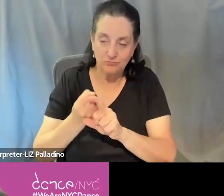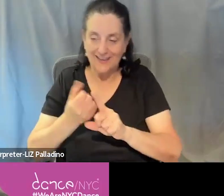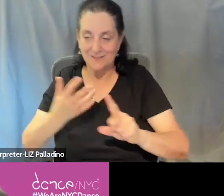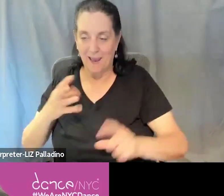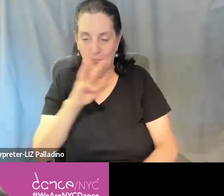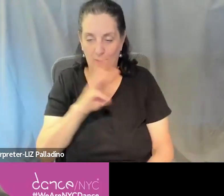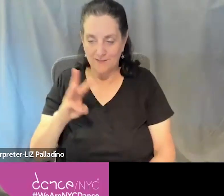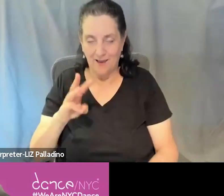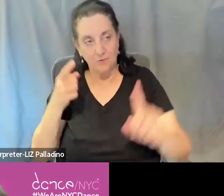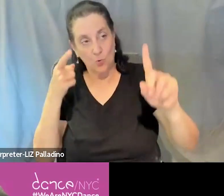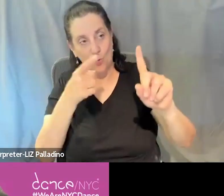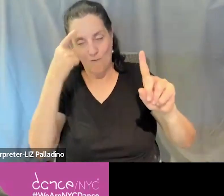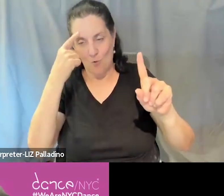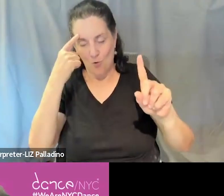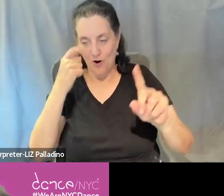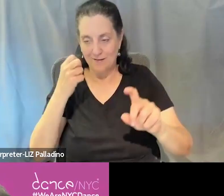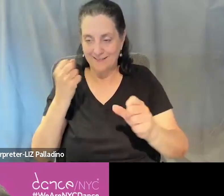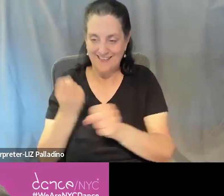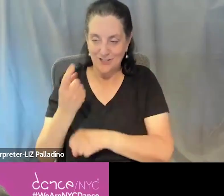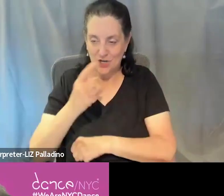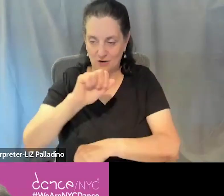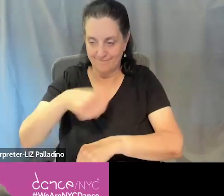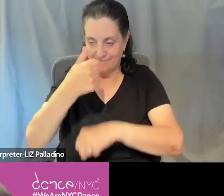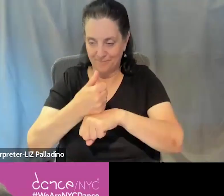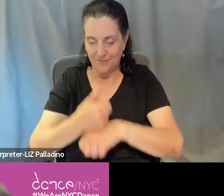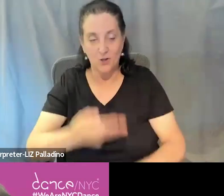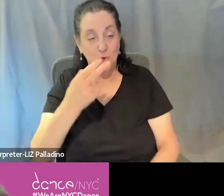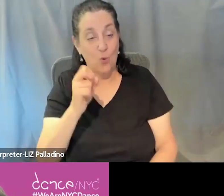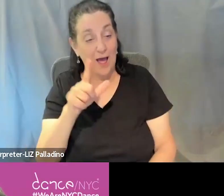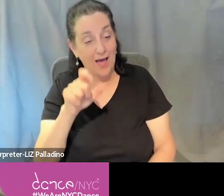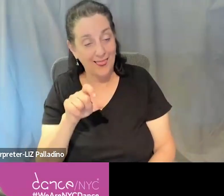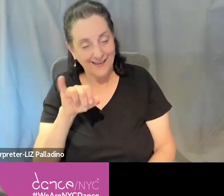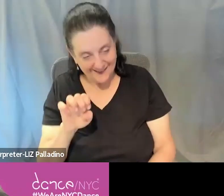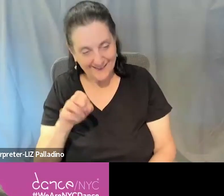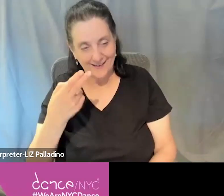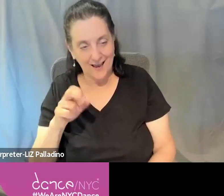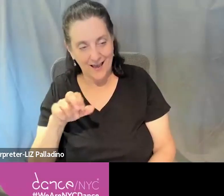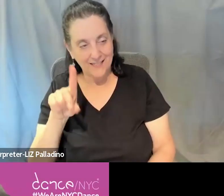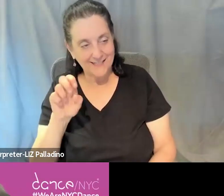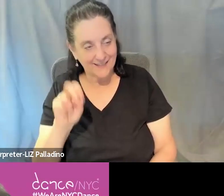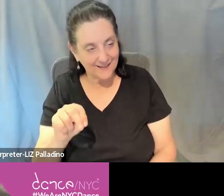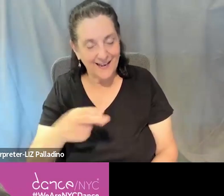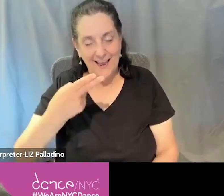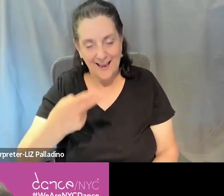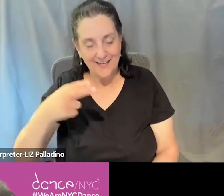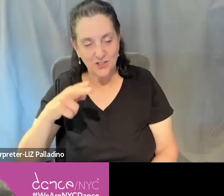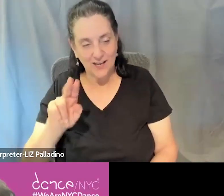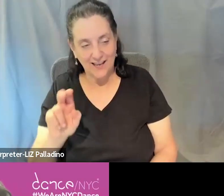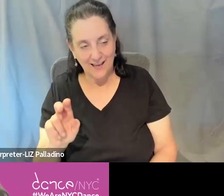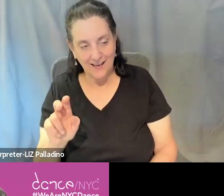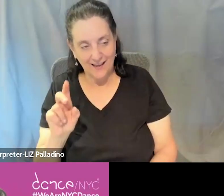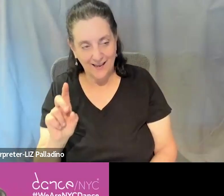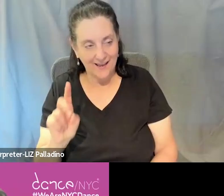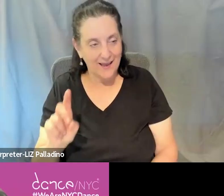year. Amazing. So Hallie Hobson, HSH Consulting. And I just want to echo what